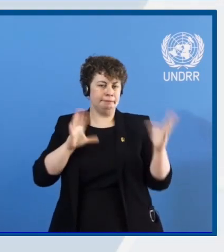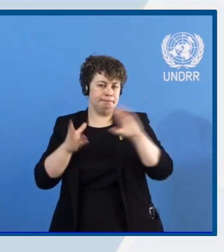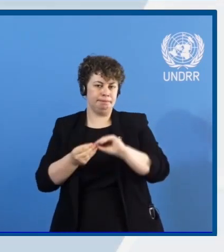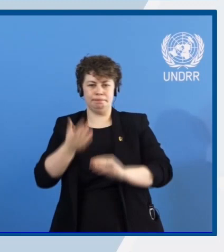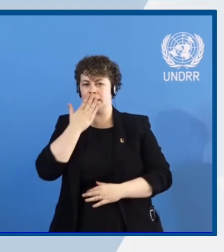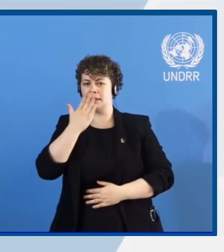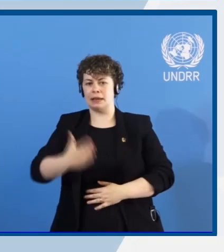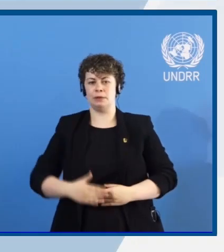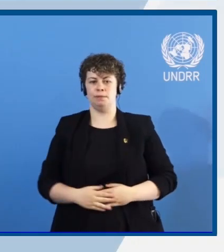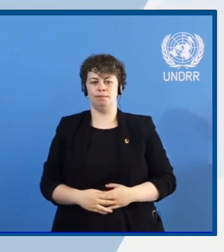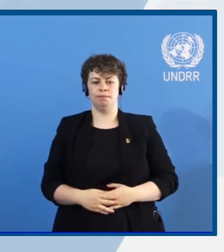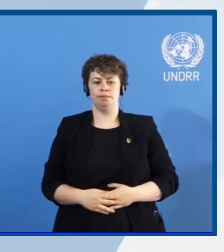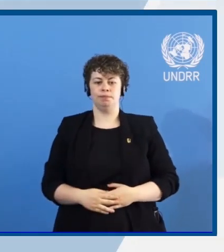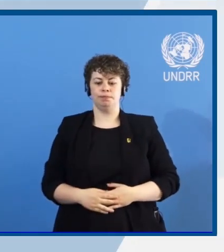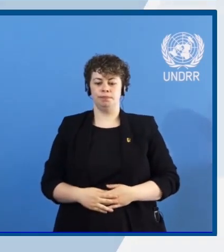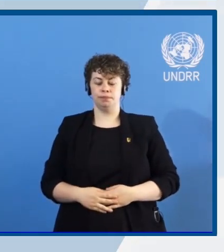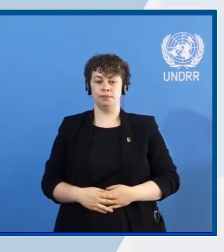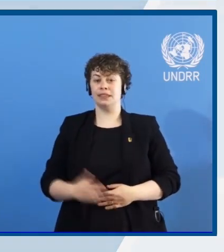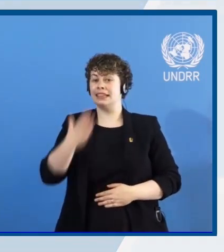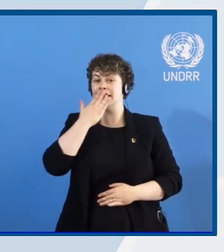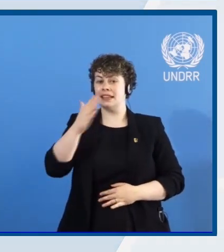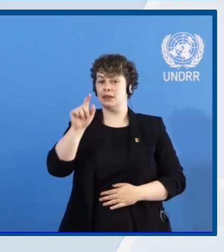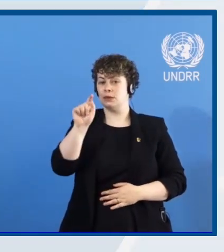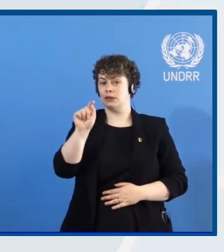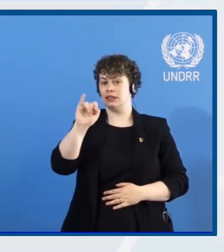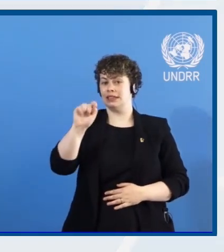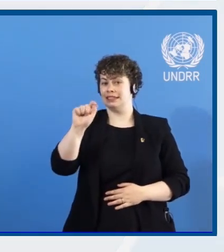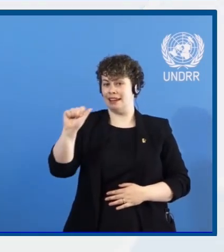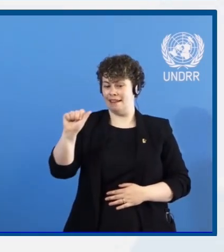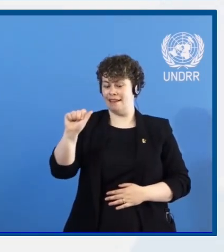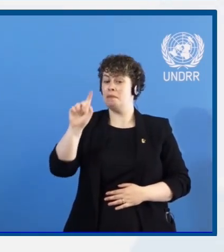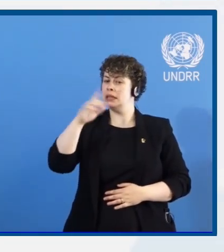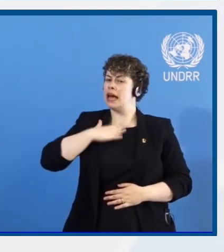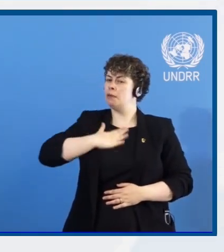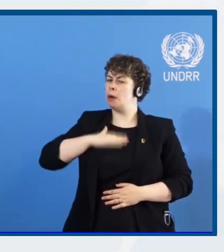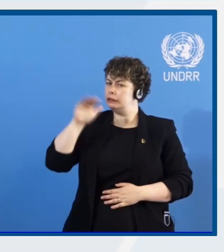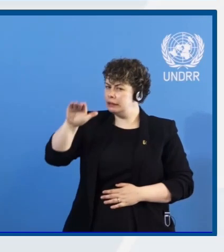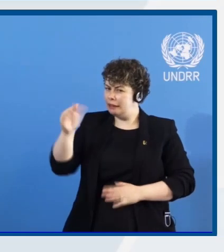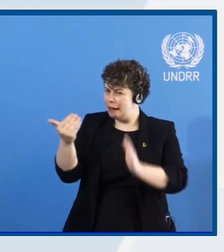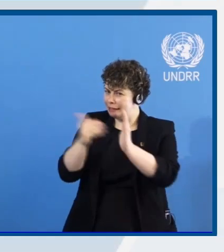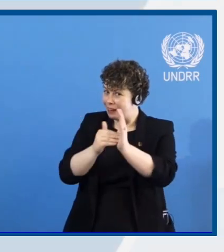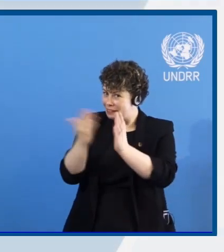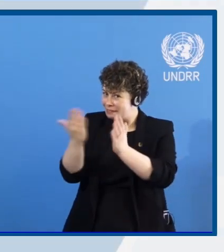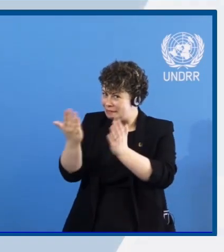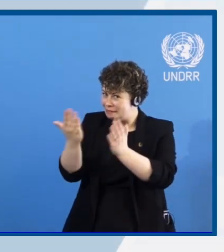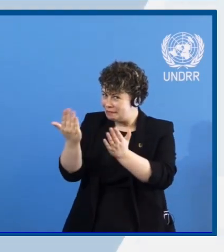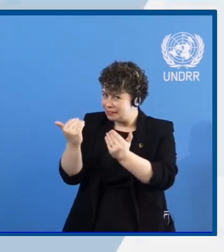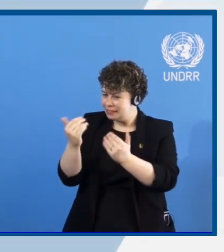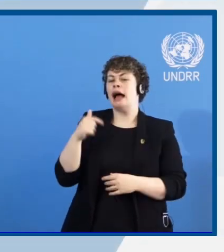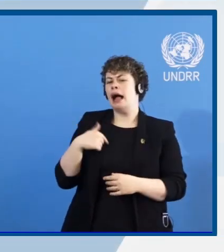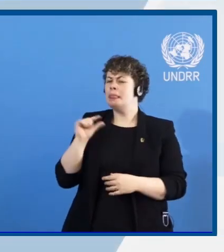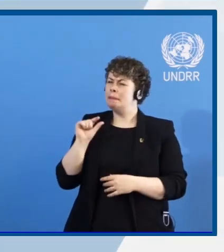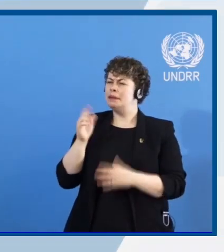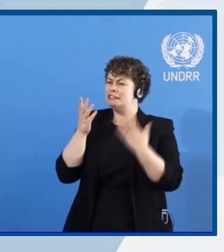Thank you very much, Tida. I want to follow up with you, though. Do you have any sense, or you already alluded to several of this,